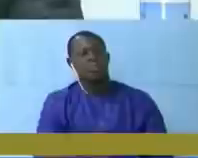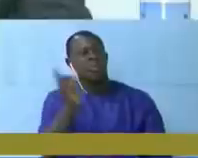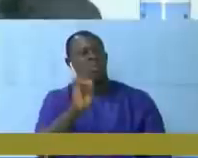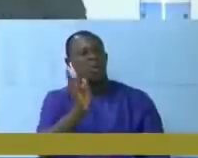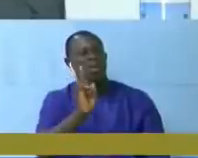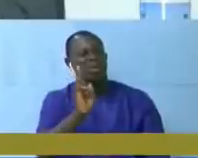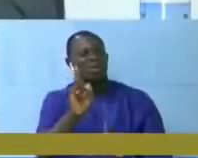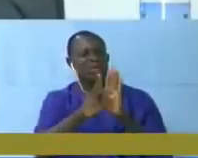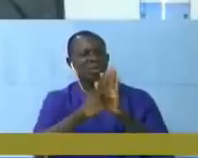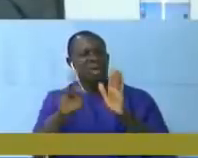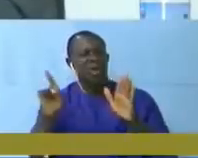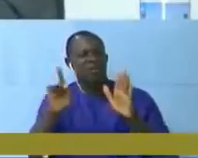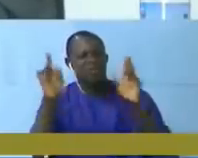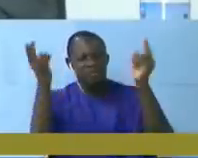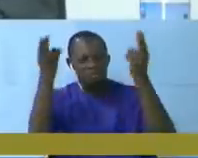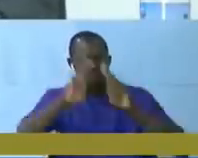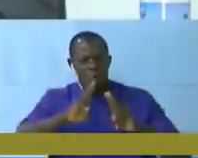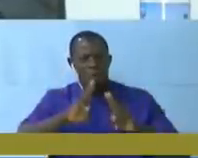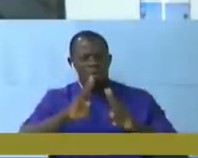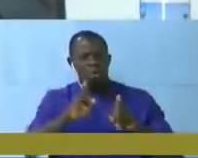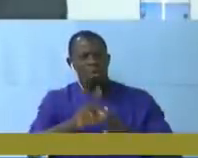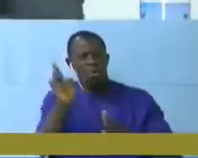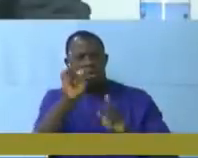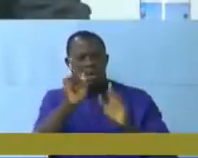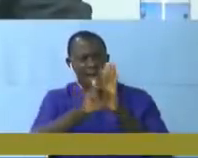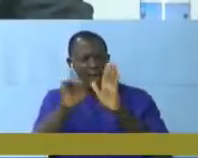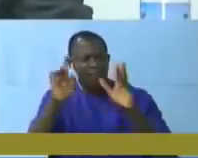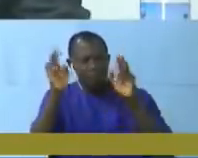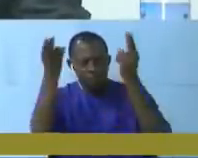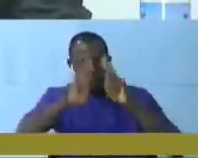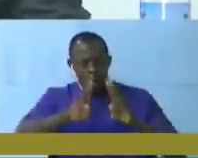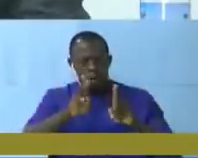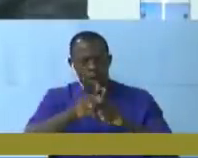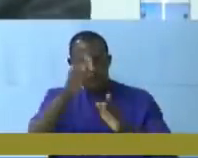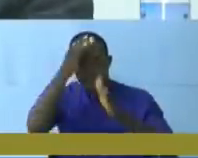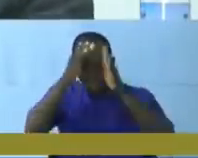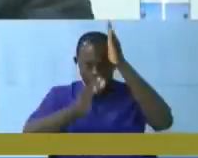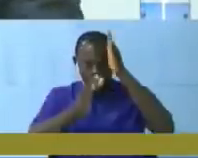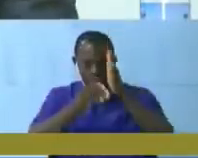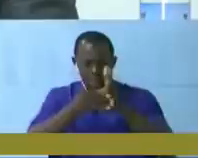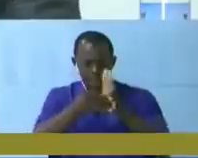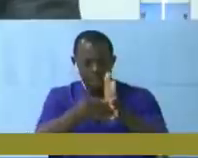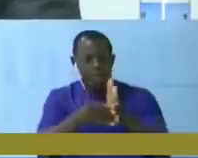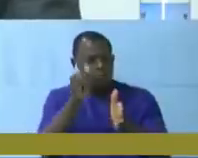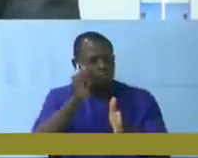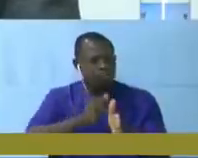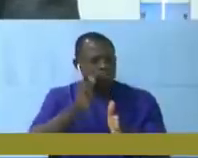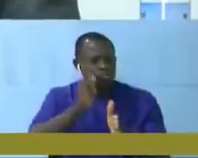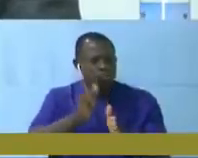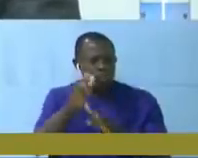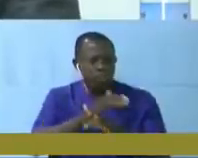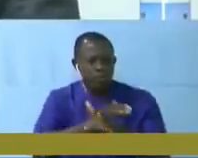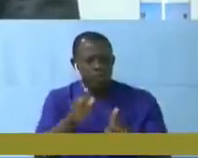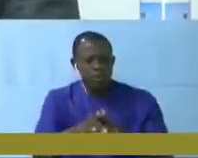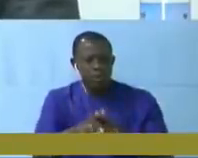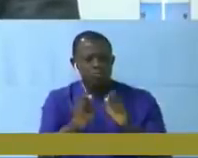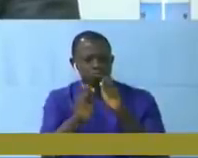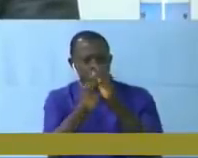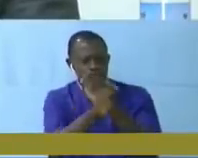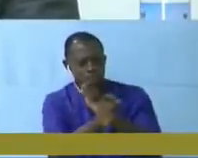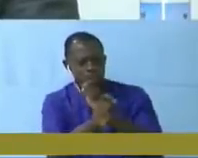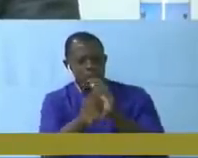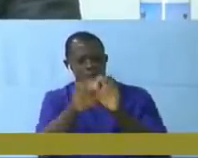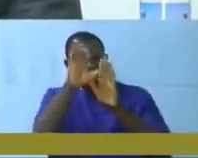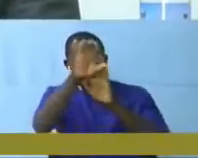laws were the military rulers using in place of the constitution in order to rule this